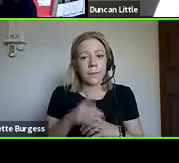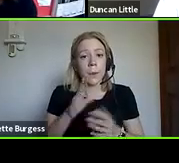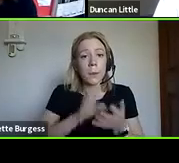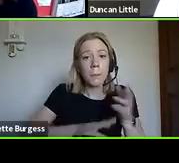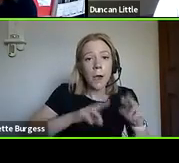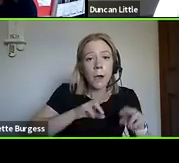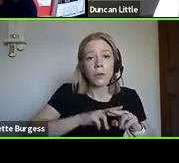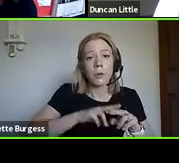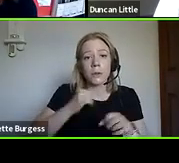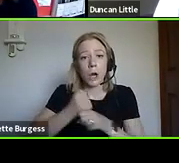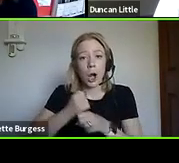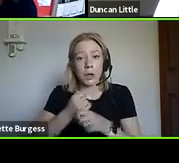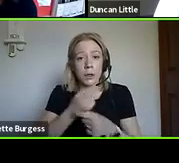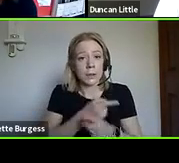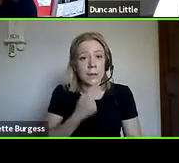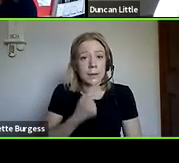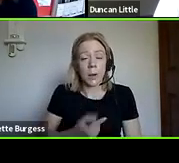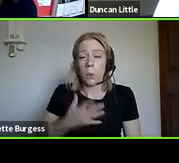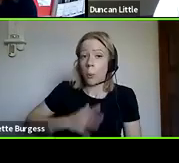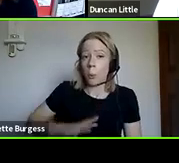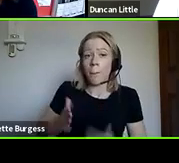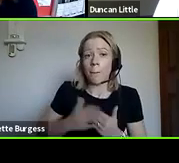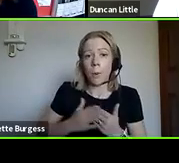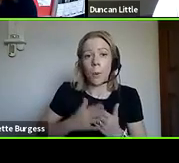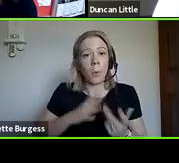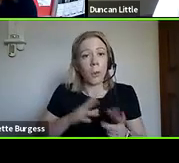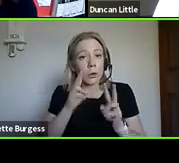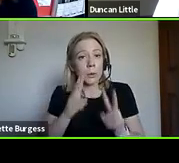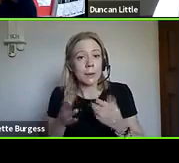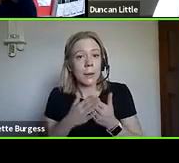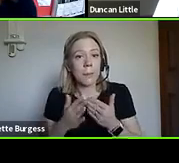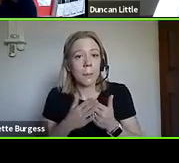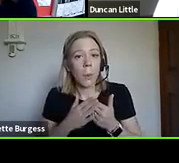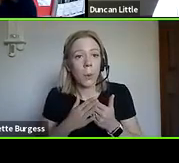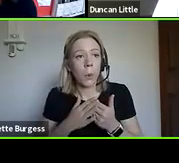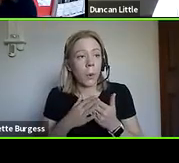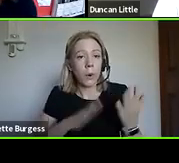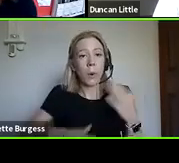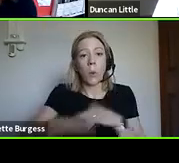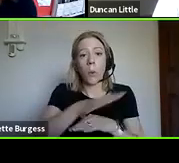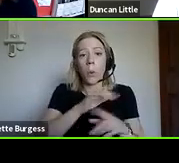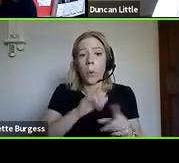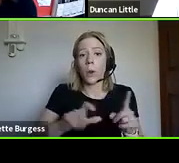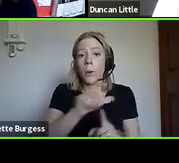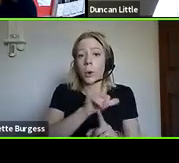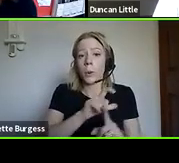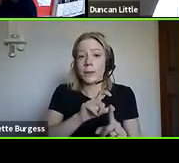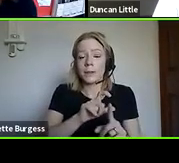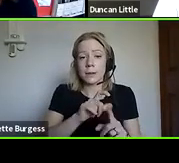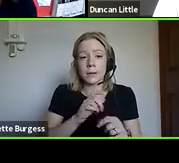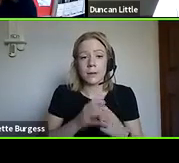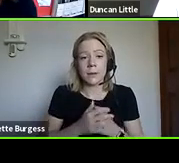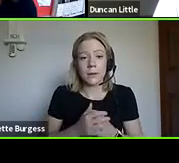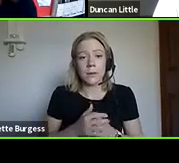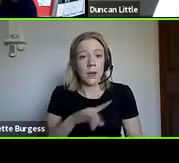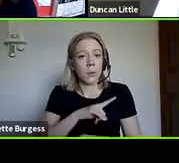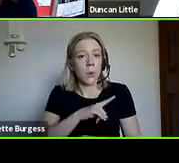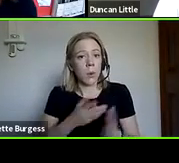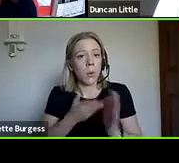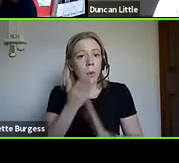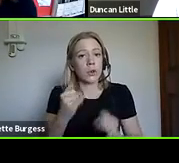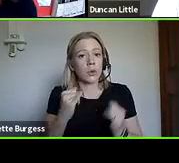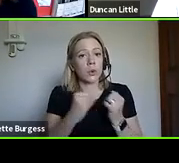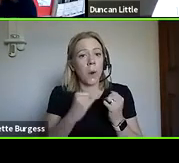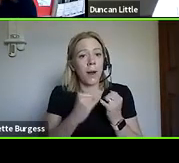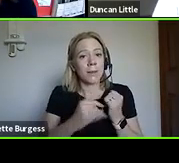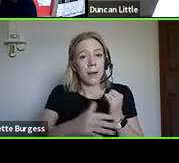are all saying we need more of this. We would like to see this in every community. So that's why we went to Swaziland, because you can actually